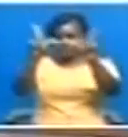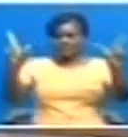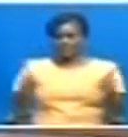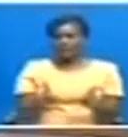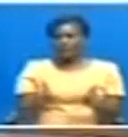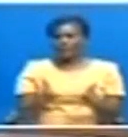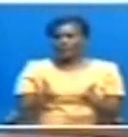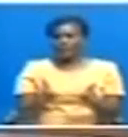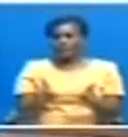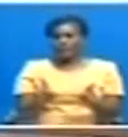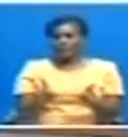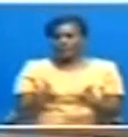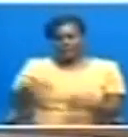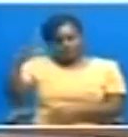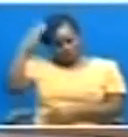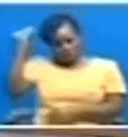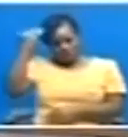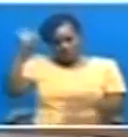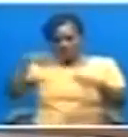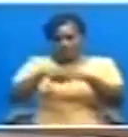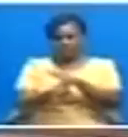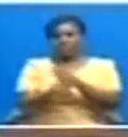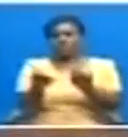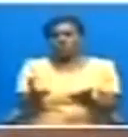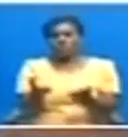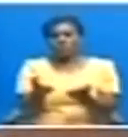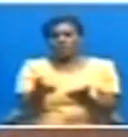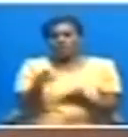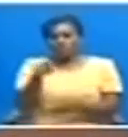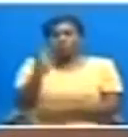Ogutu. Inside Somalia premieres tonight with Kasim